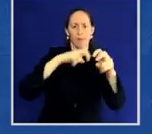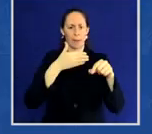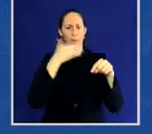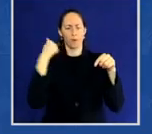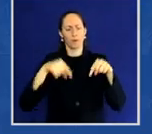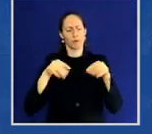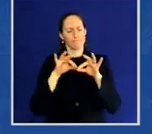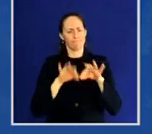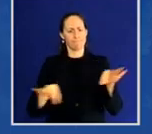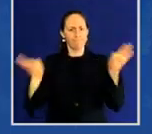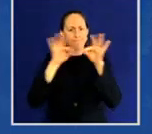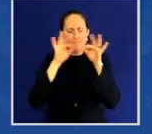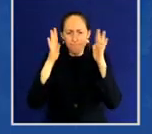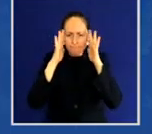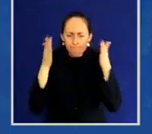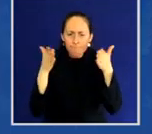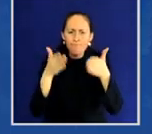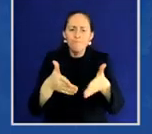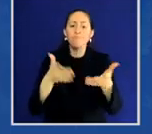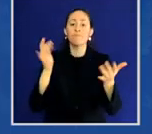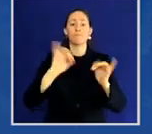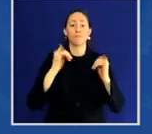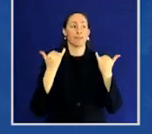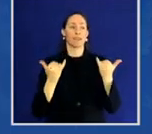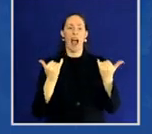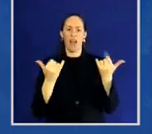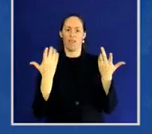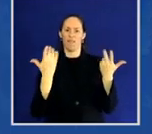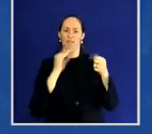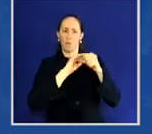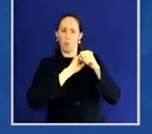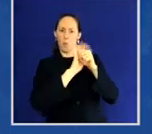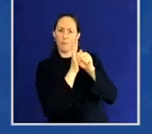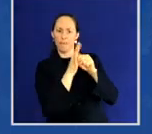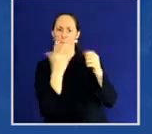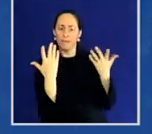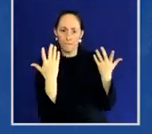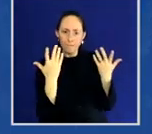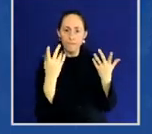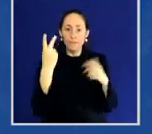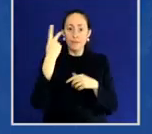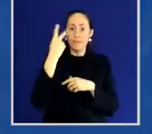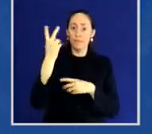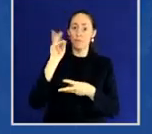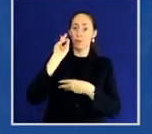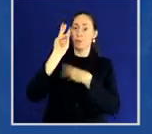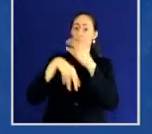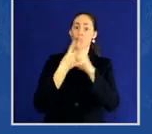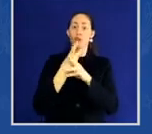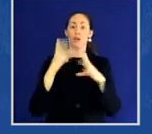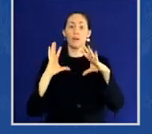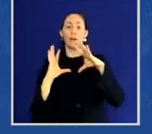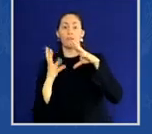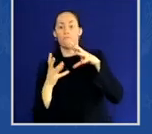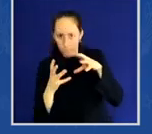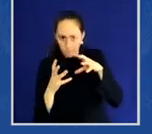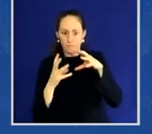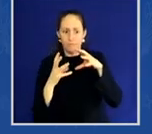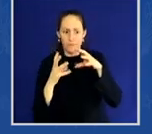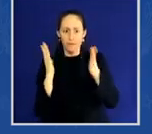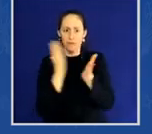COVID-19 pandemic. When the world stopped, in many ways, due to the spread of the coronavirus, our